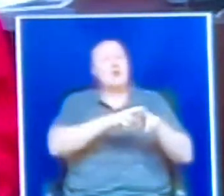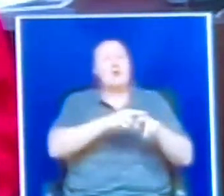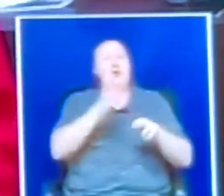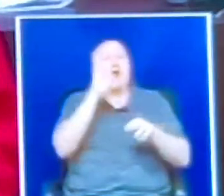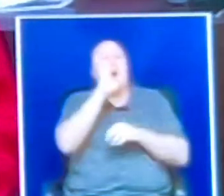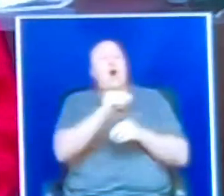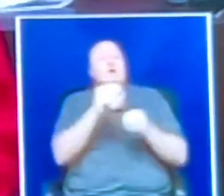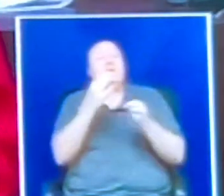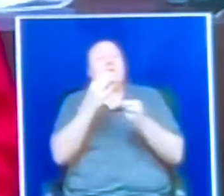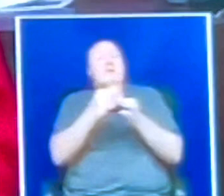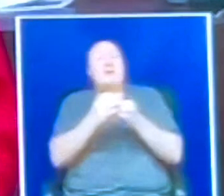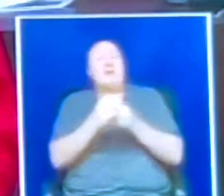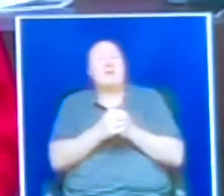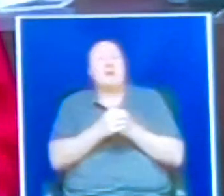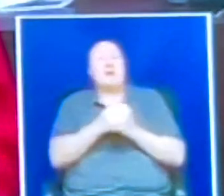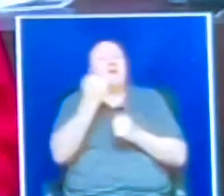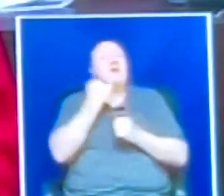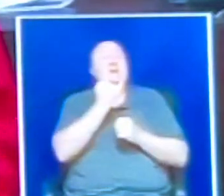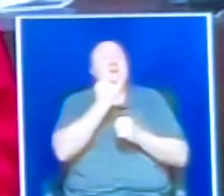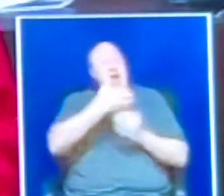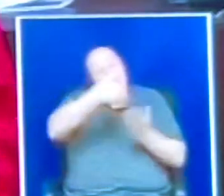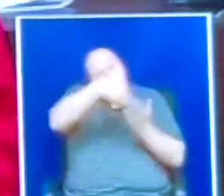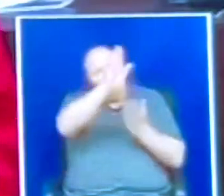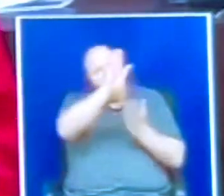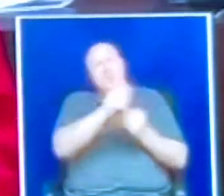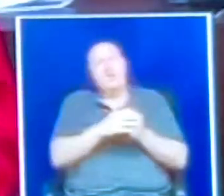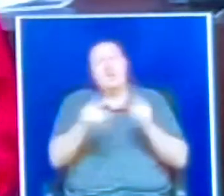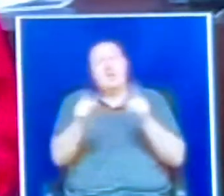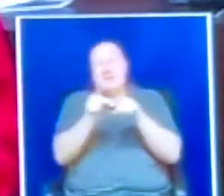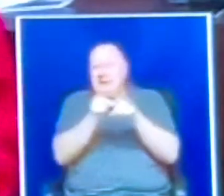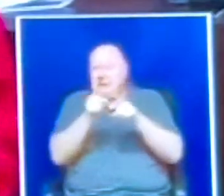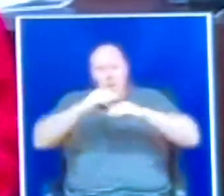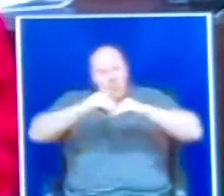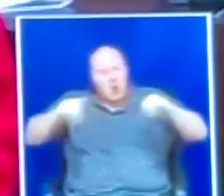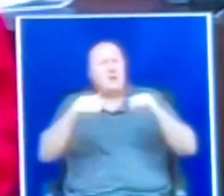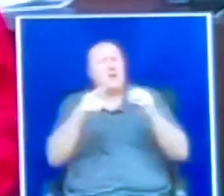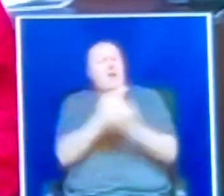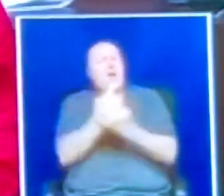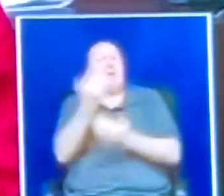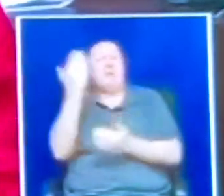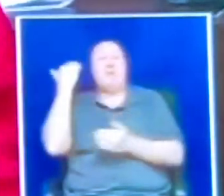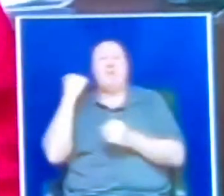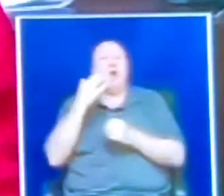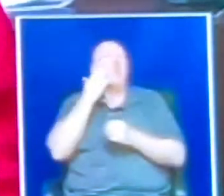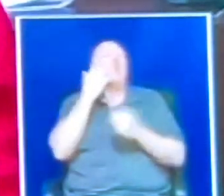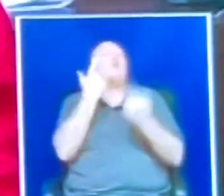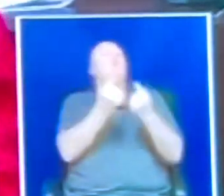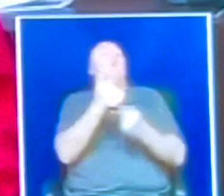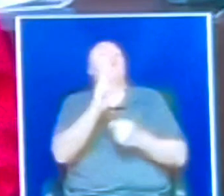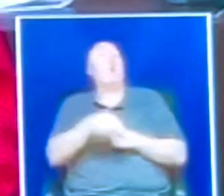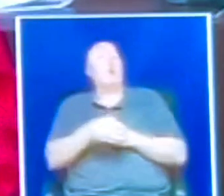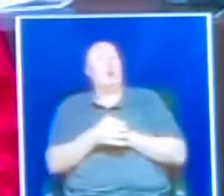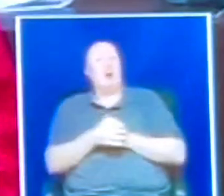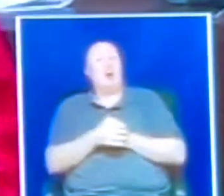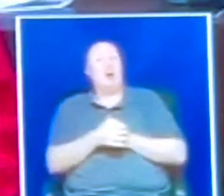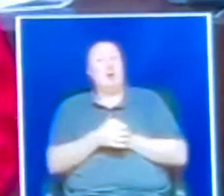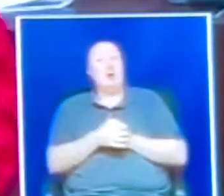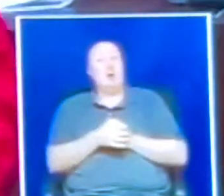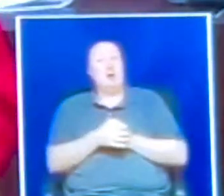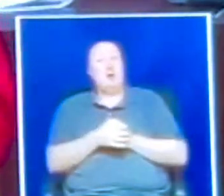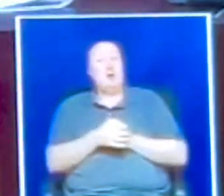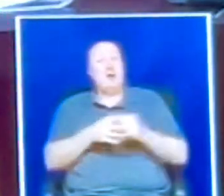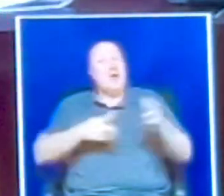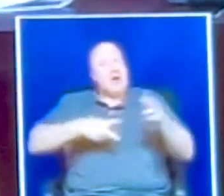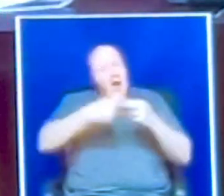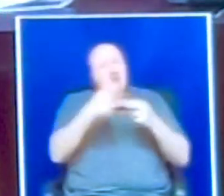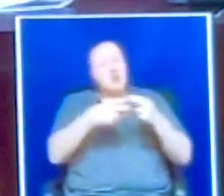thing: isolate Israel the way the world isolated apartheid. When are you doing that? Let's sever ties,